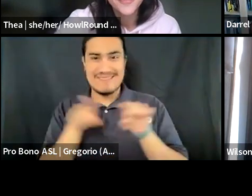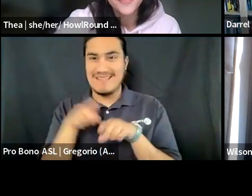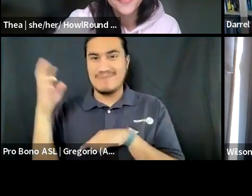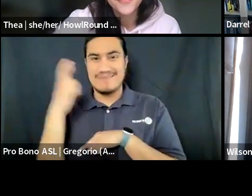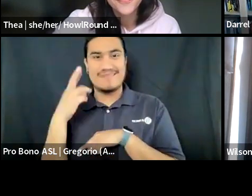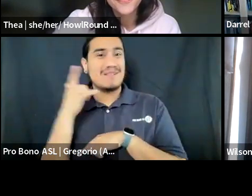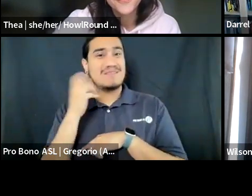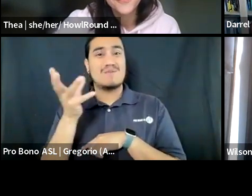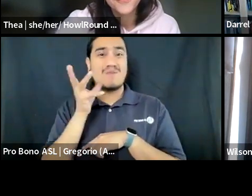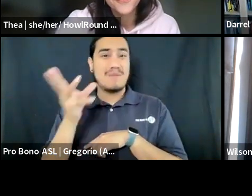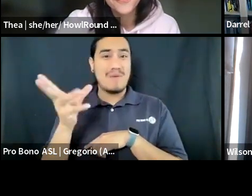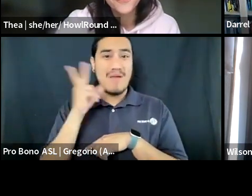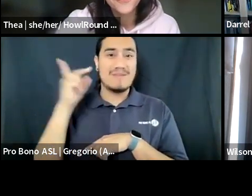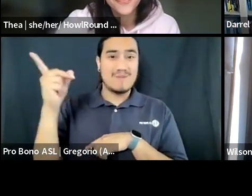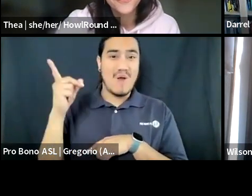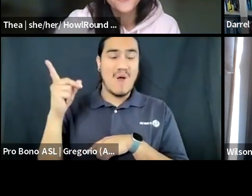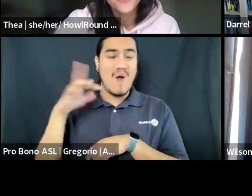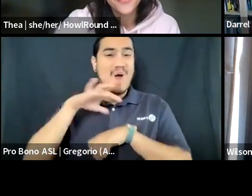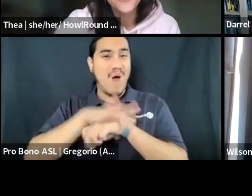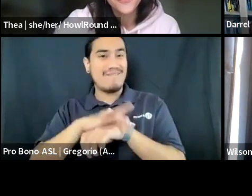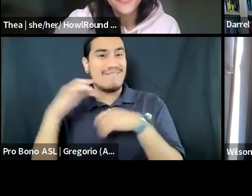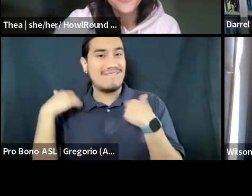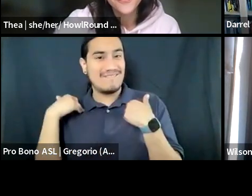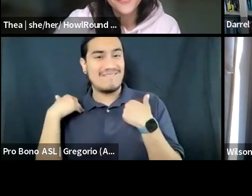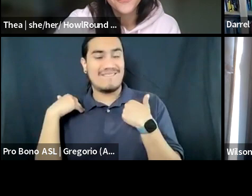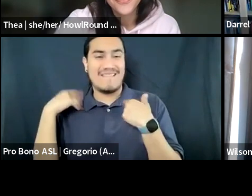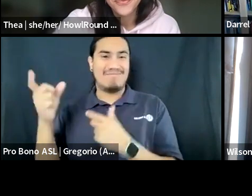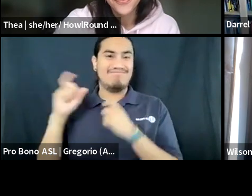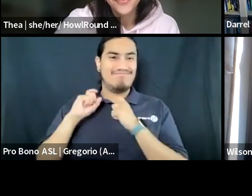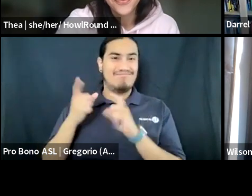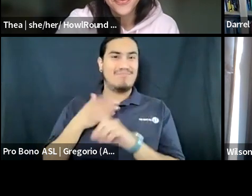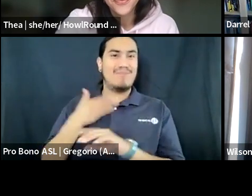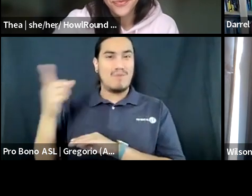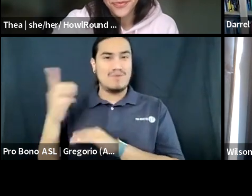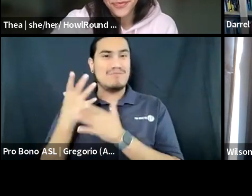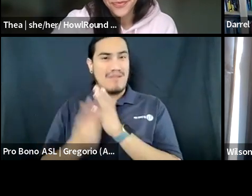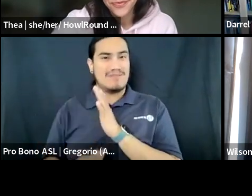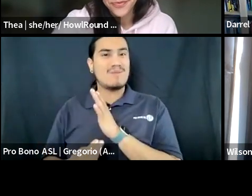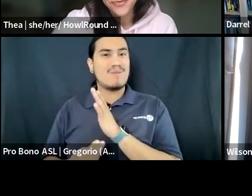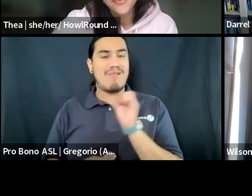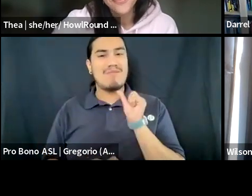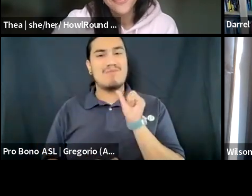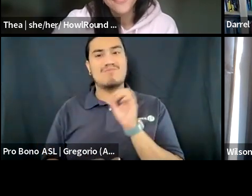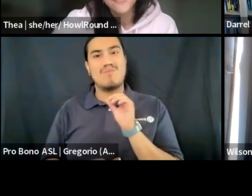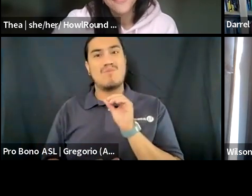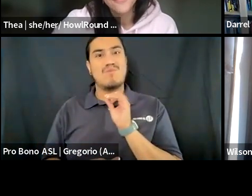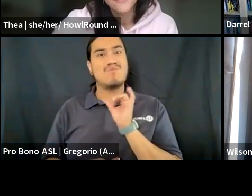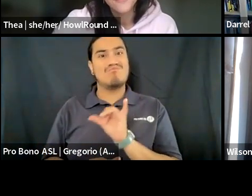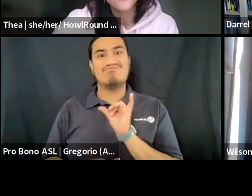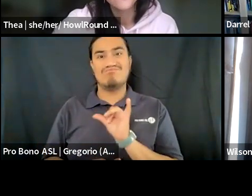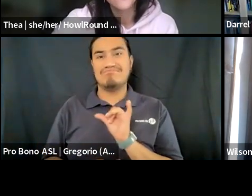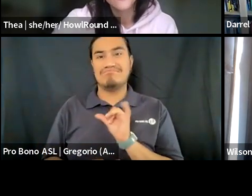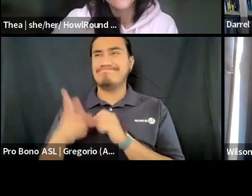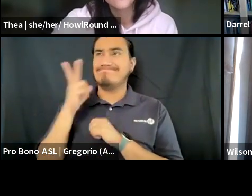to wear it. And then she gave it to me before she passed. And, you know, like seeing that person wearing